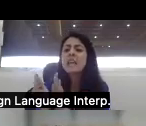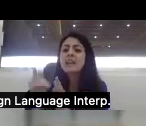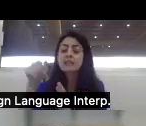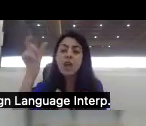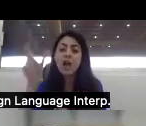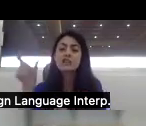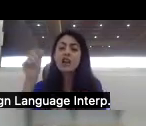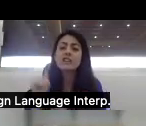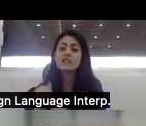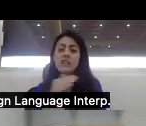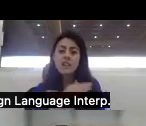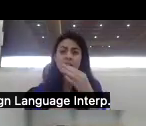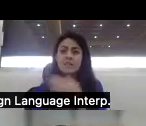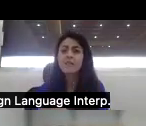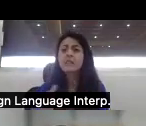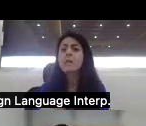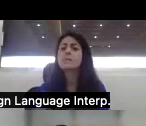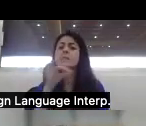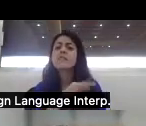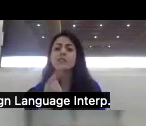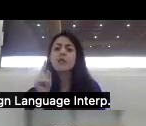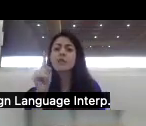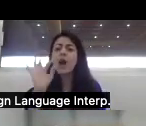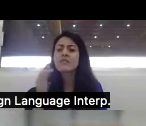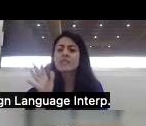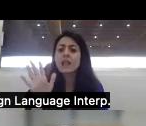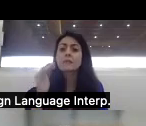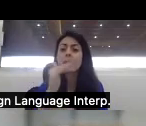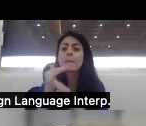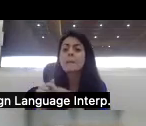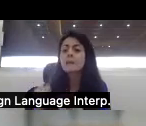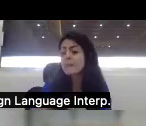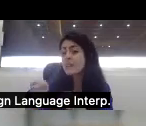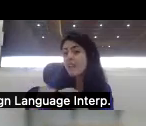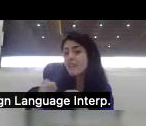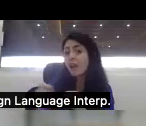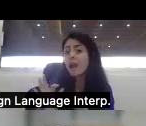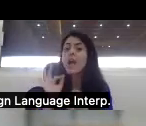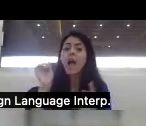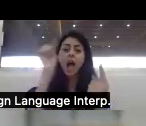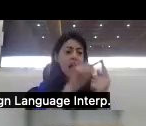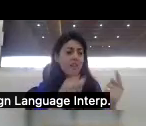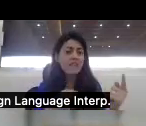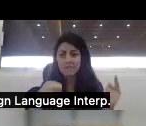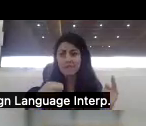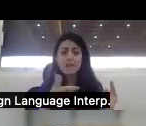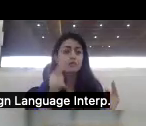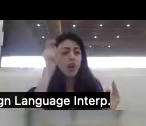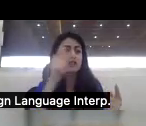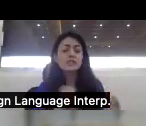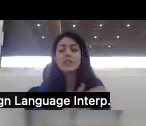seen a relatively great expansion of protection, but for a relatively limited period of time, and we see concerns with